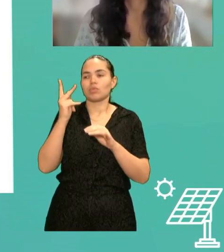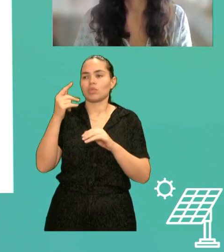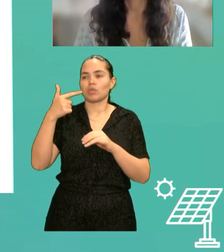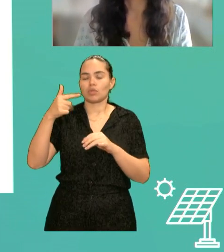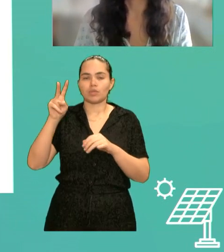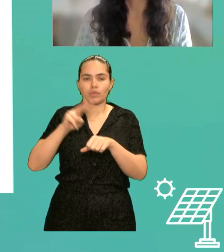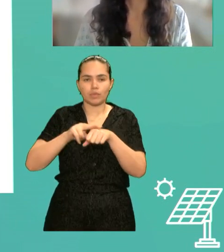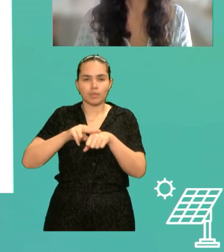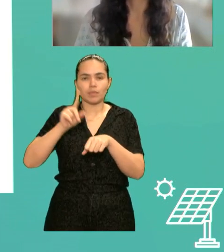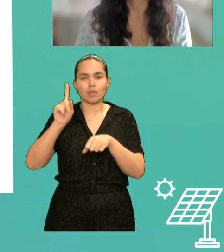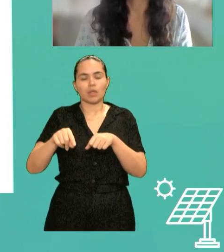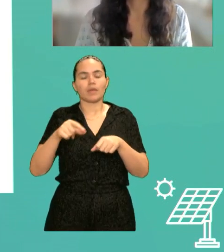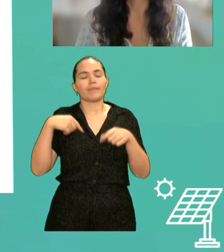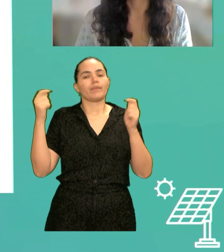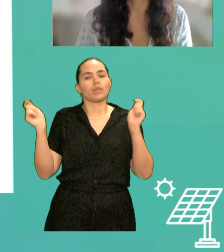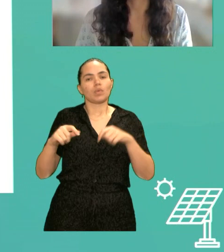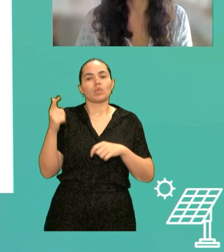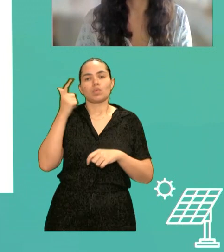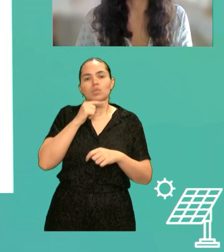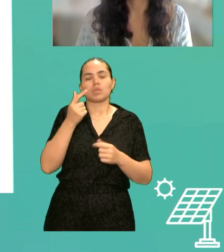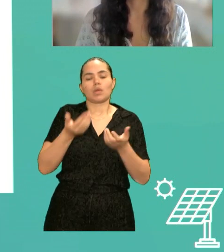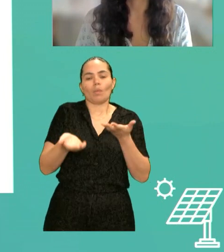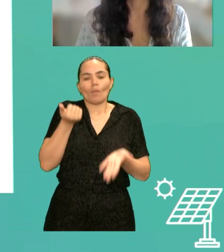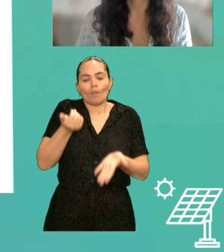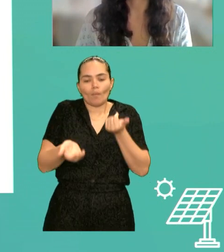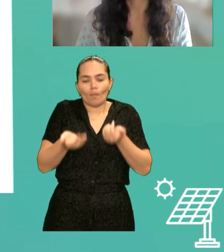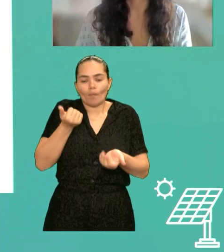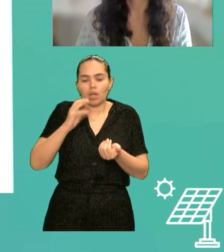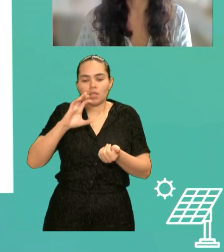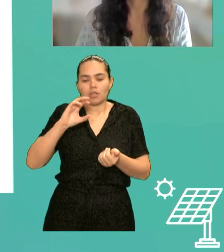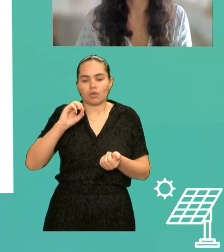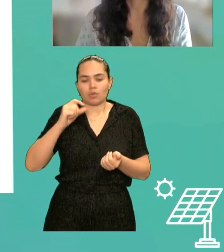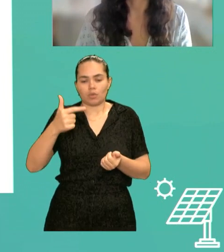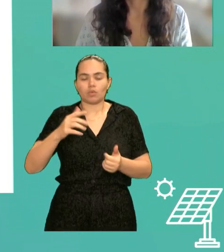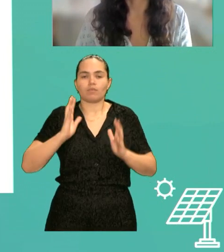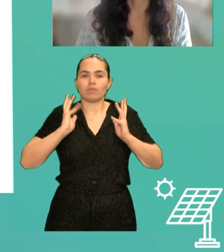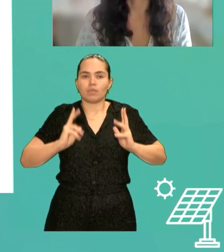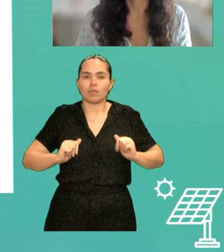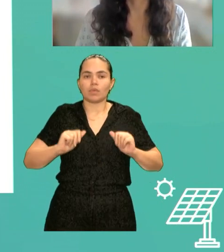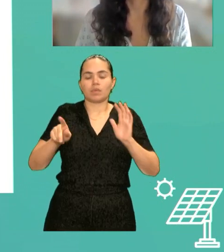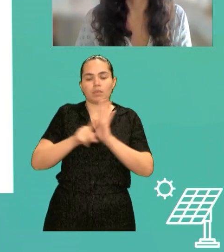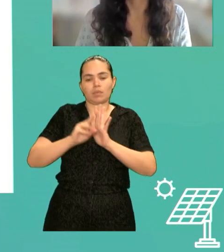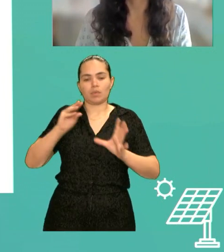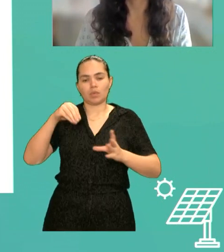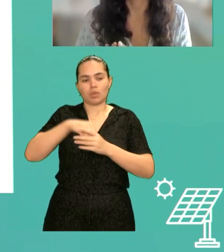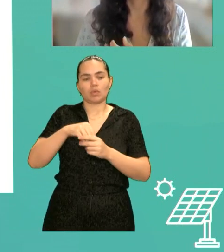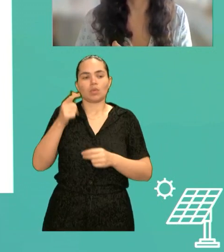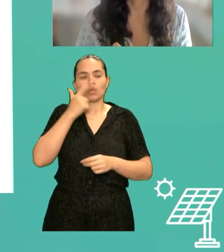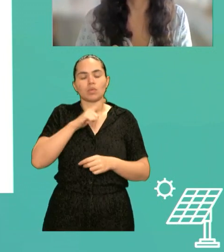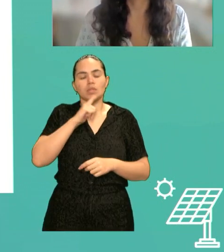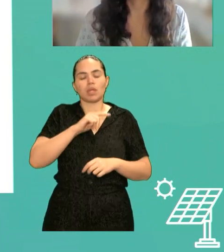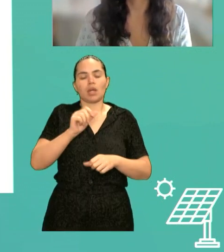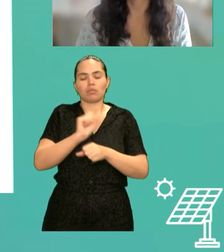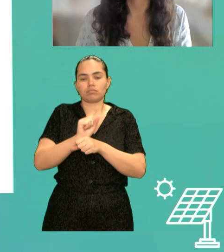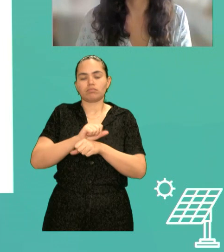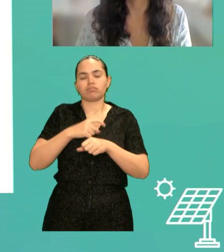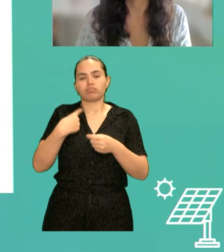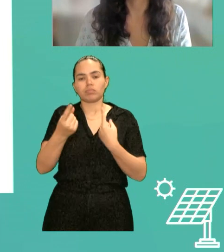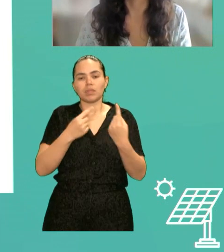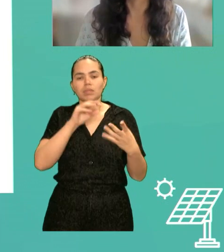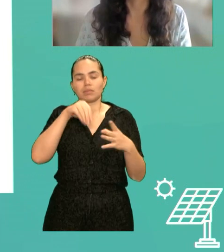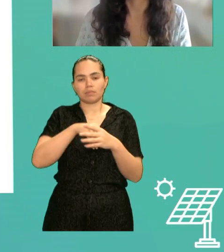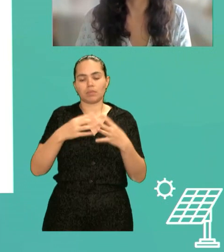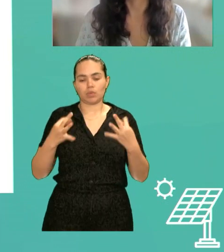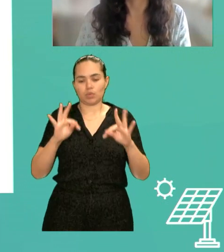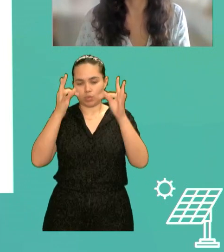profoundly decarbonize the operations for the vehicles to be to have their own